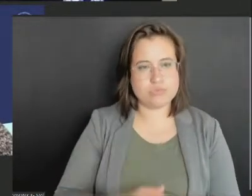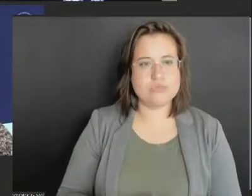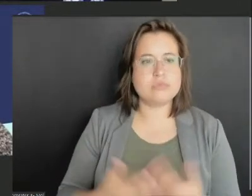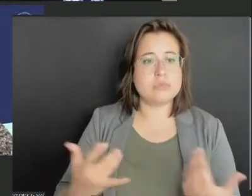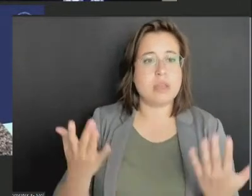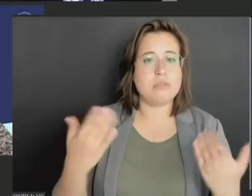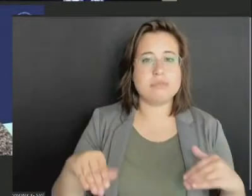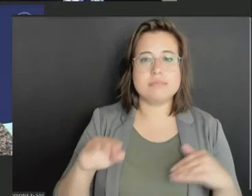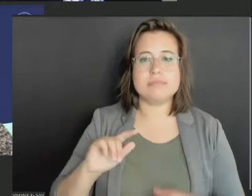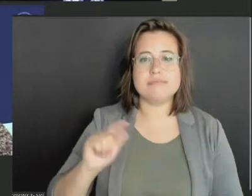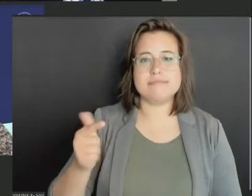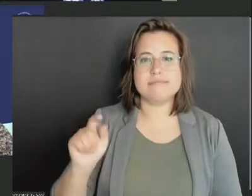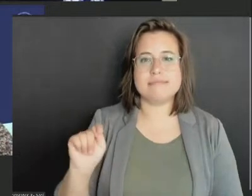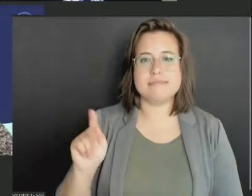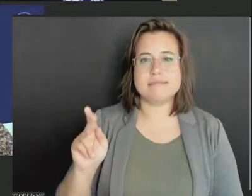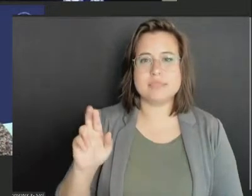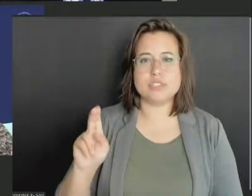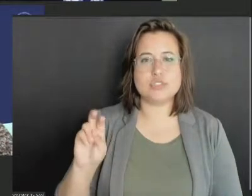please.